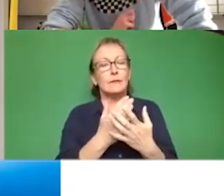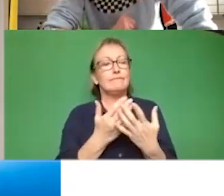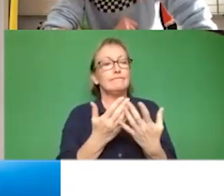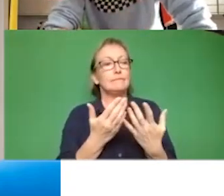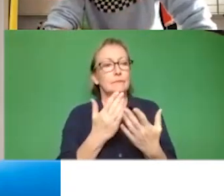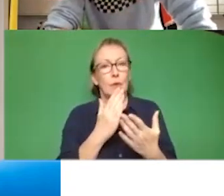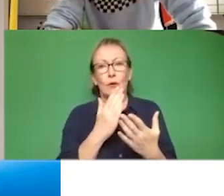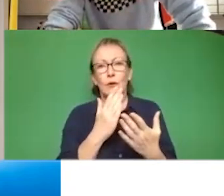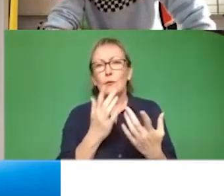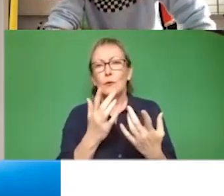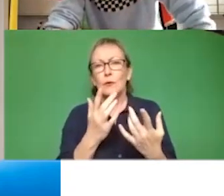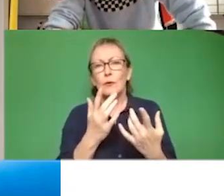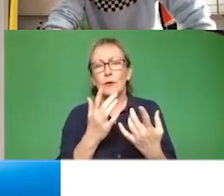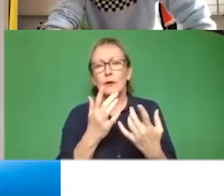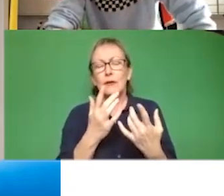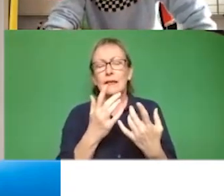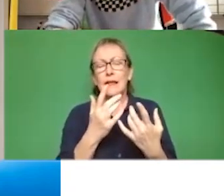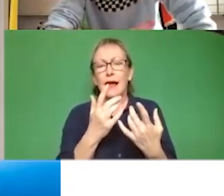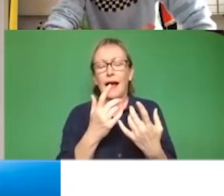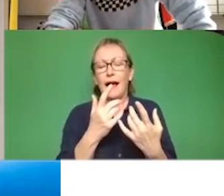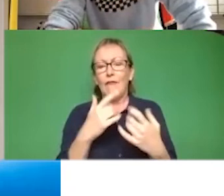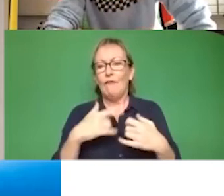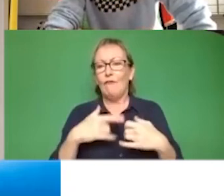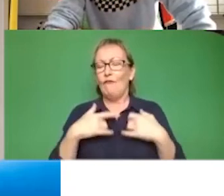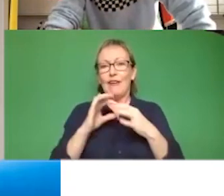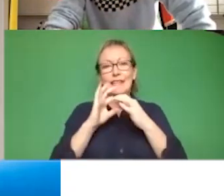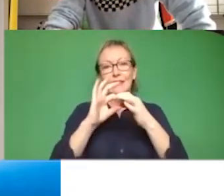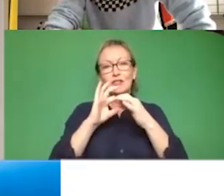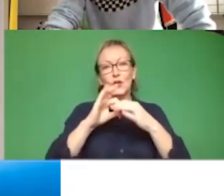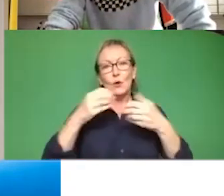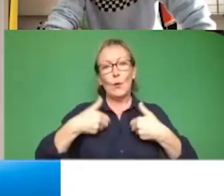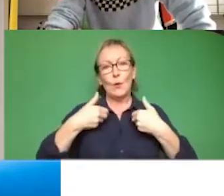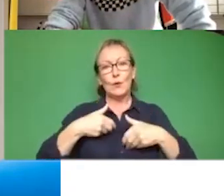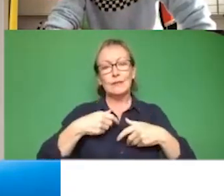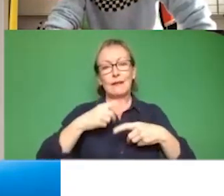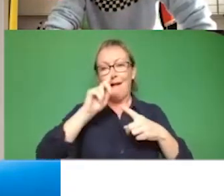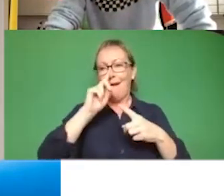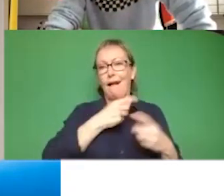really, I'm very sentimentally attached to them. It's absolutely. I feel